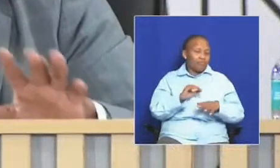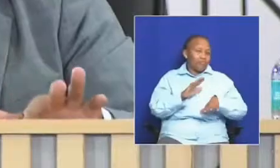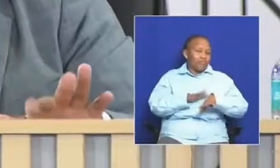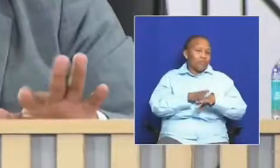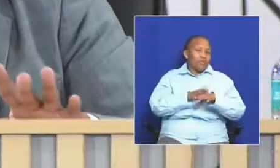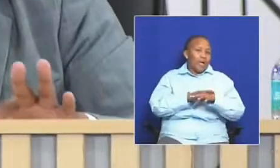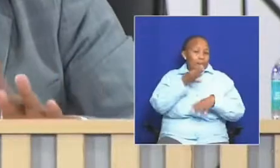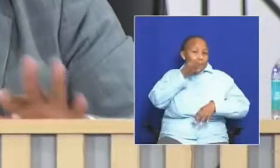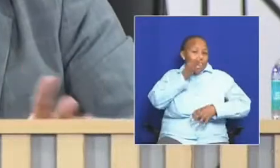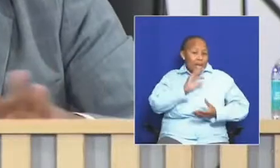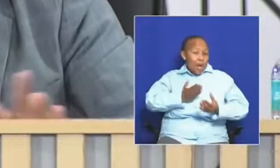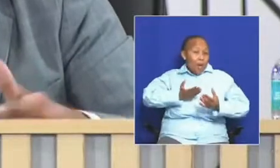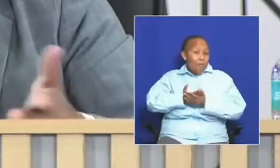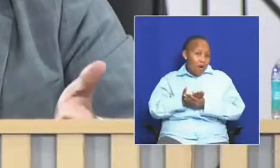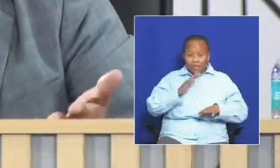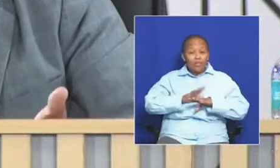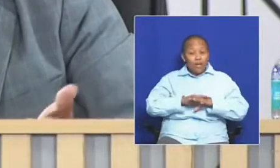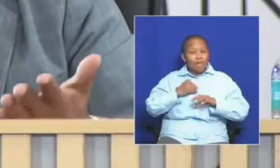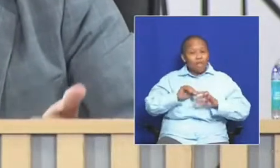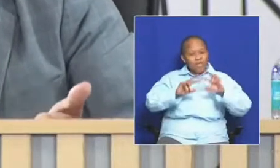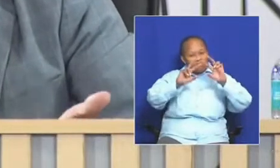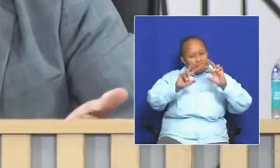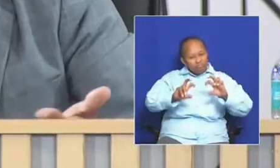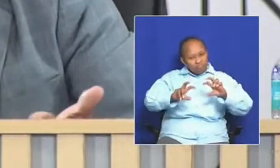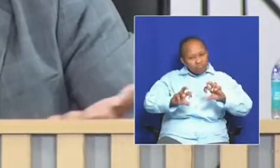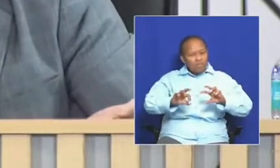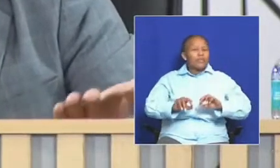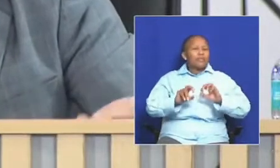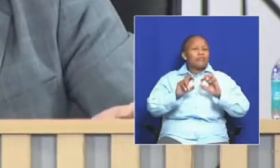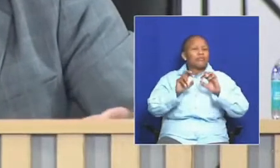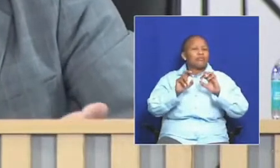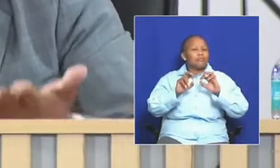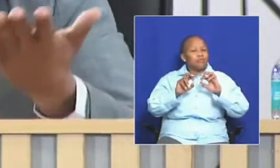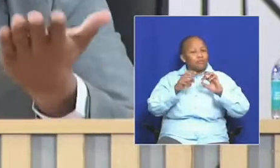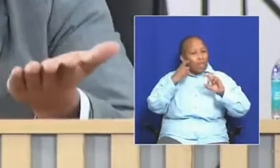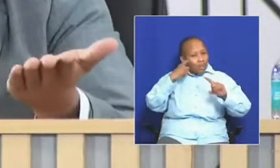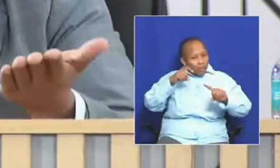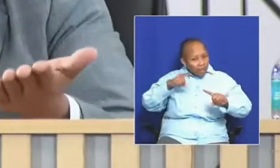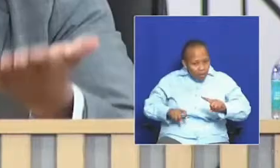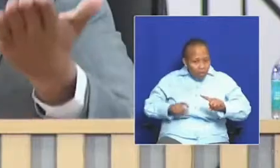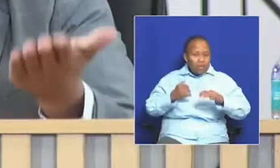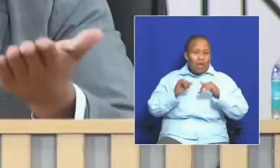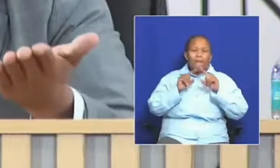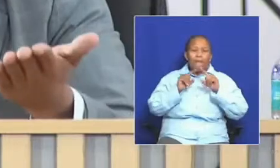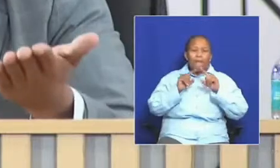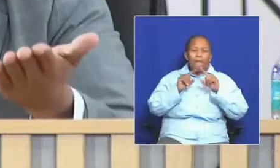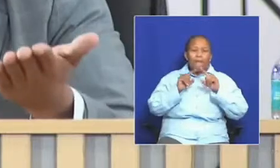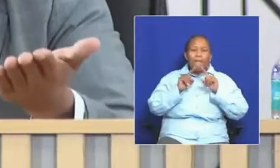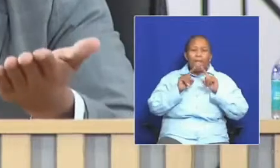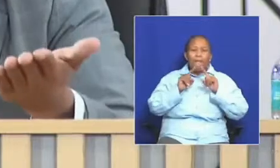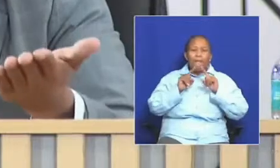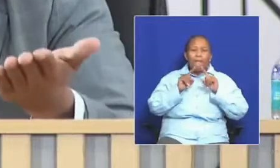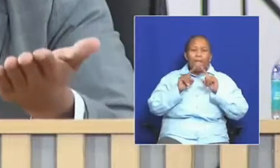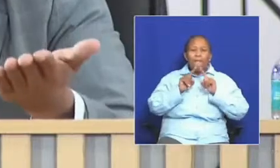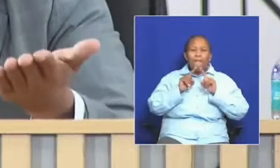when I was searching for any investigation that I said, the only thing that I could find is that which I said